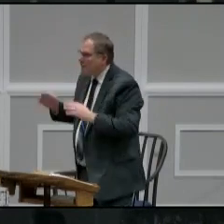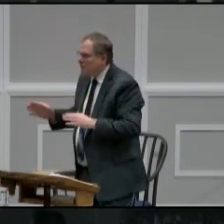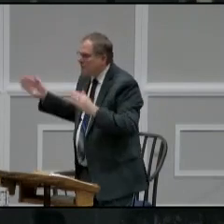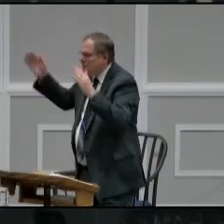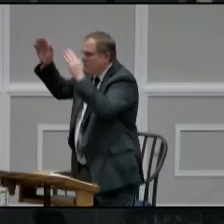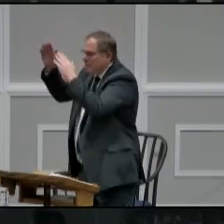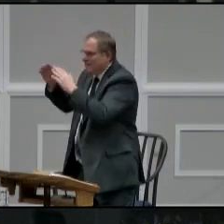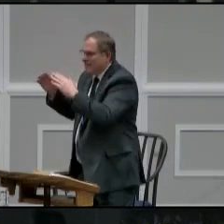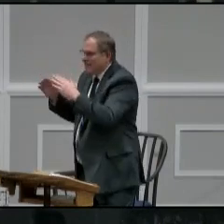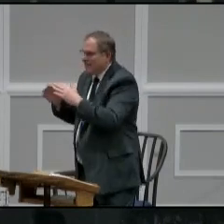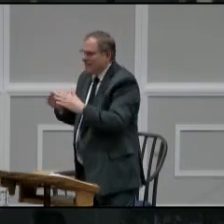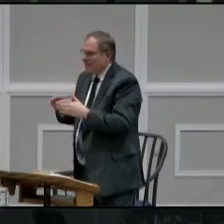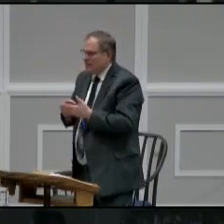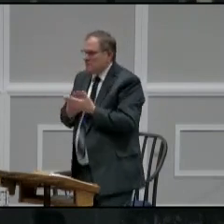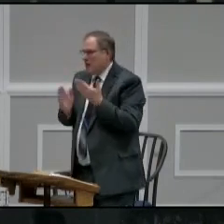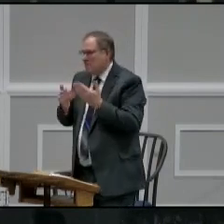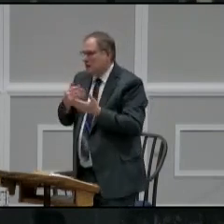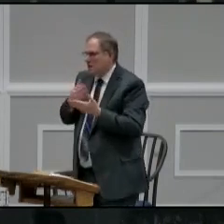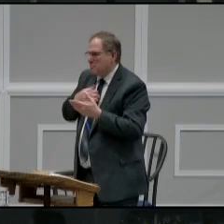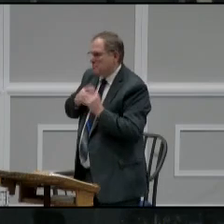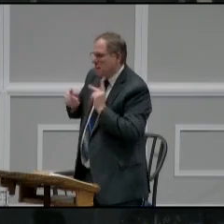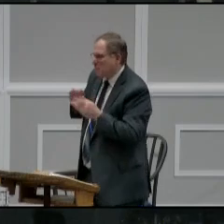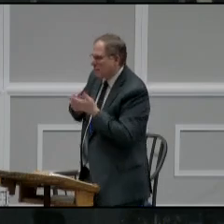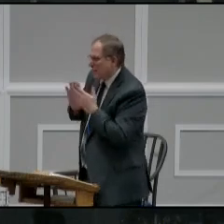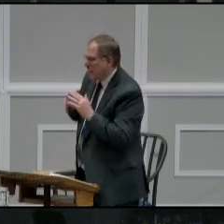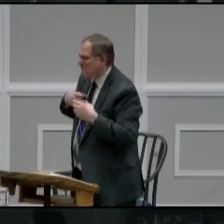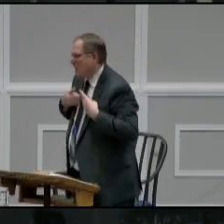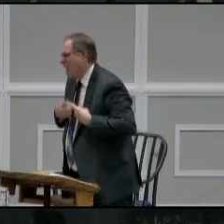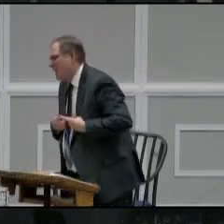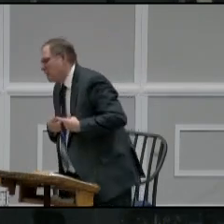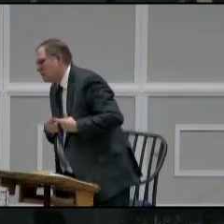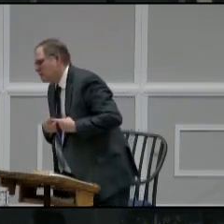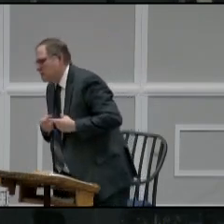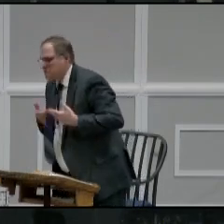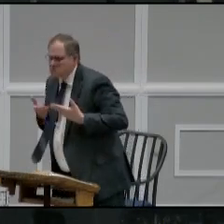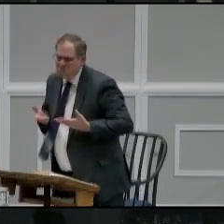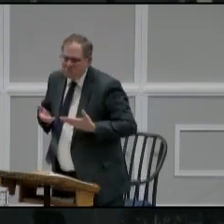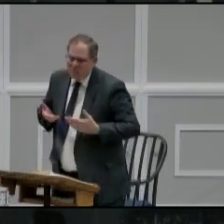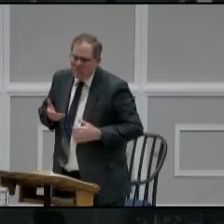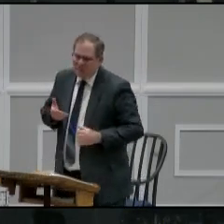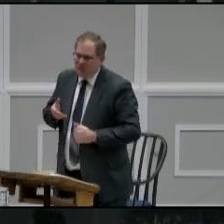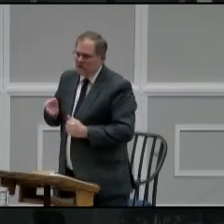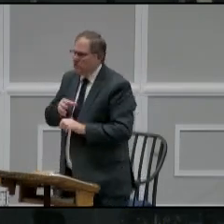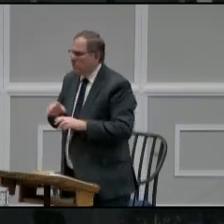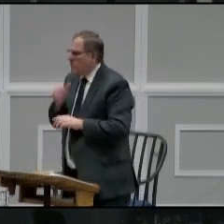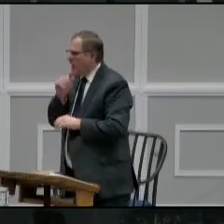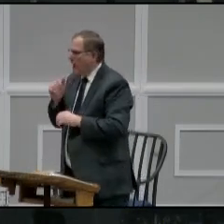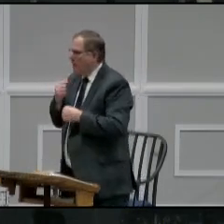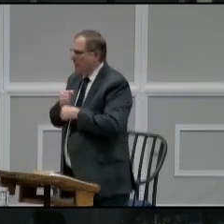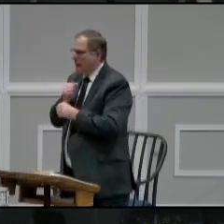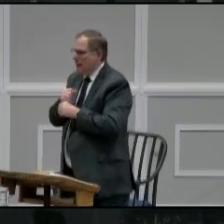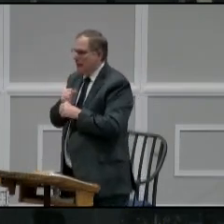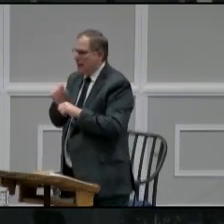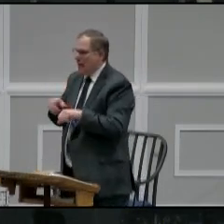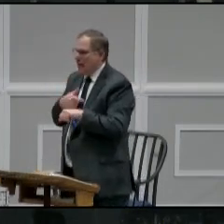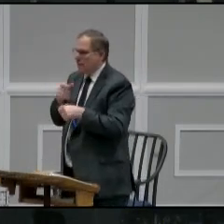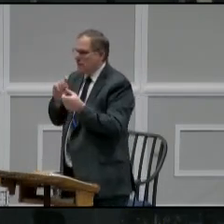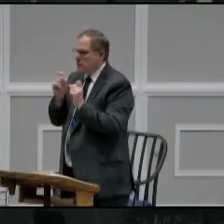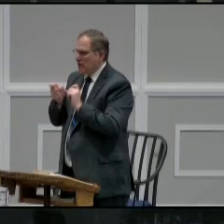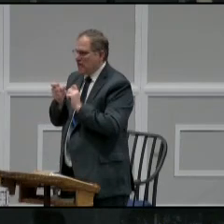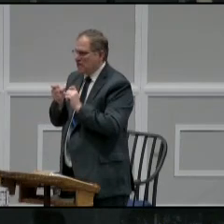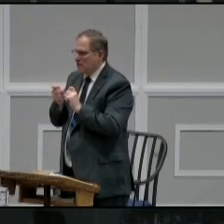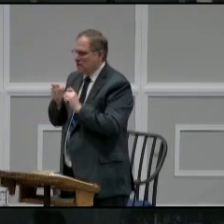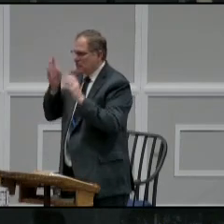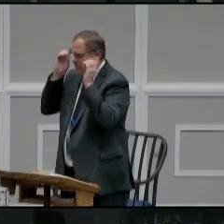before? I heard a preacher say this one time. Don't ever make a life-altering decision when you're